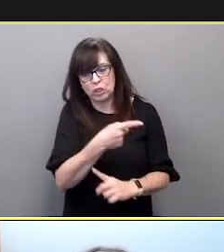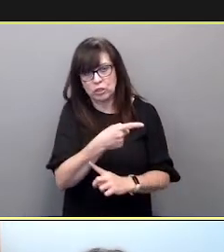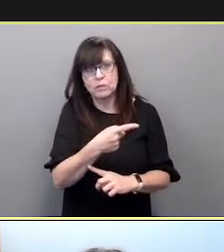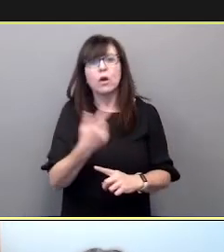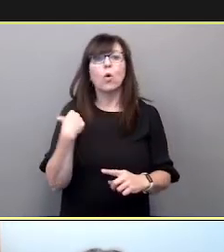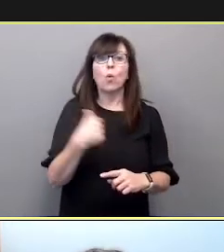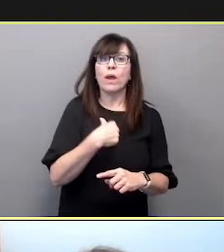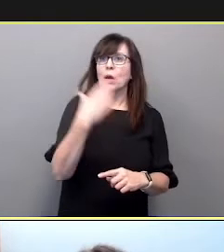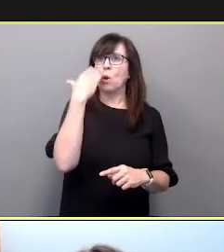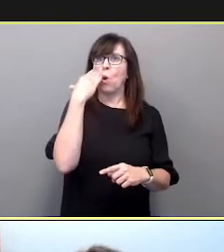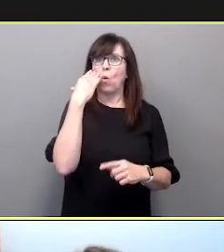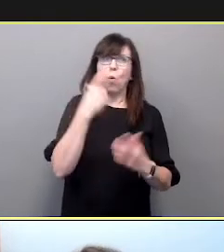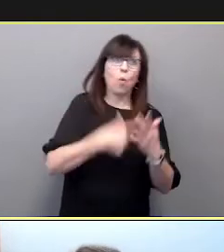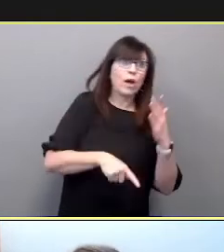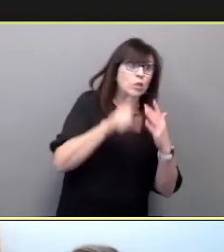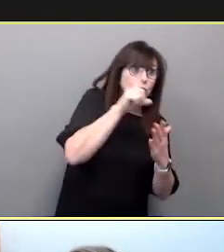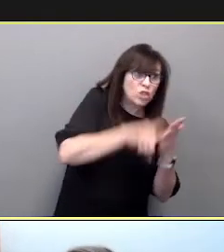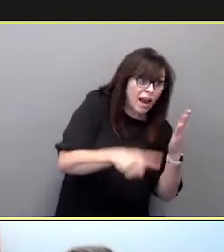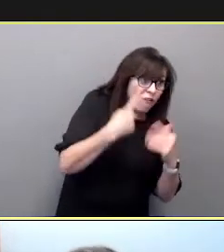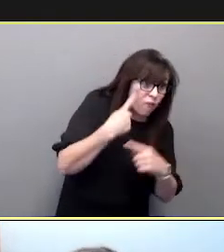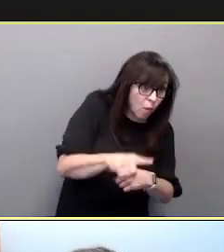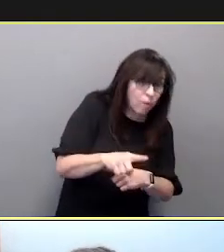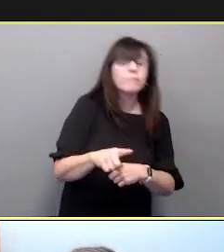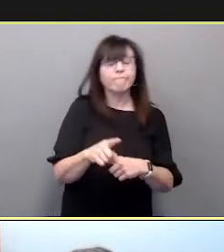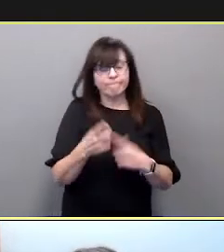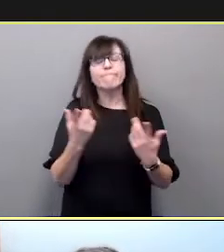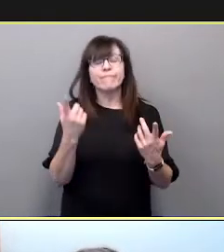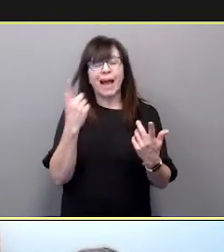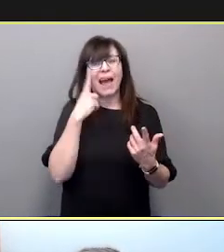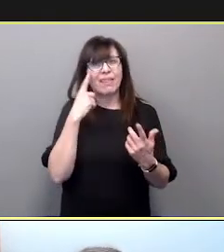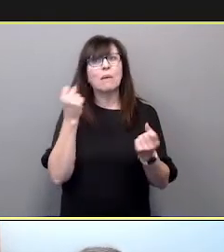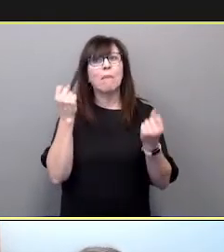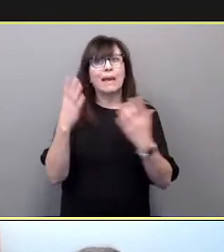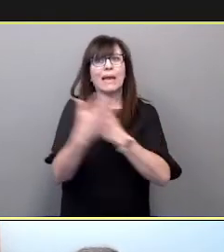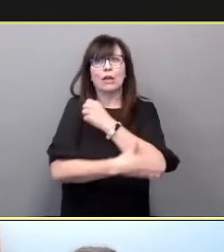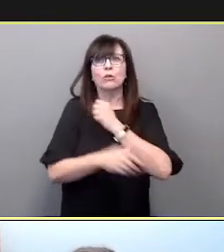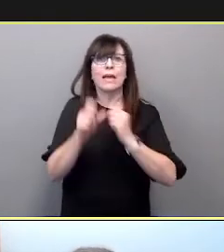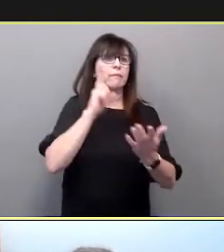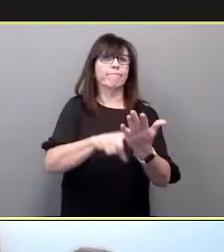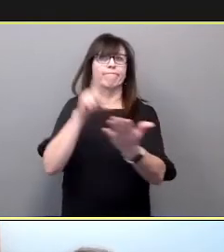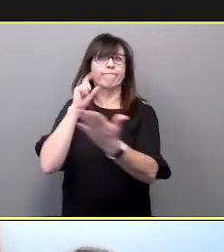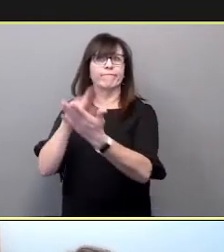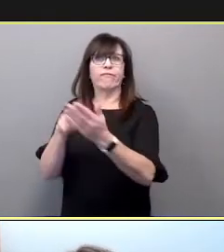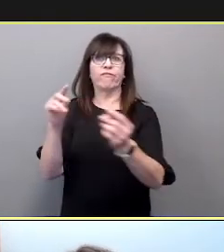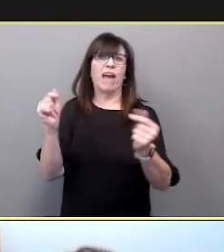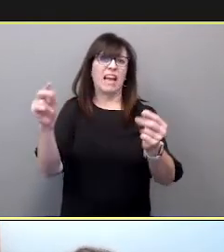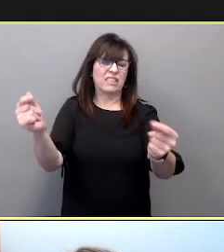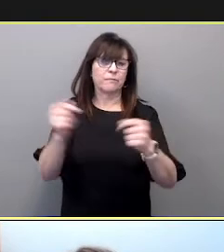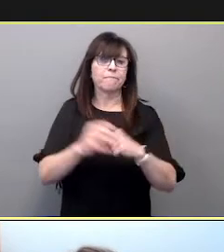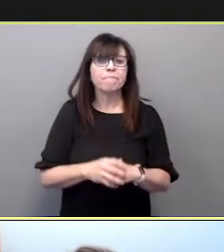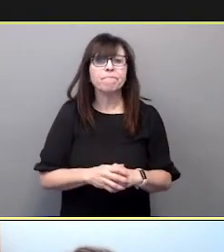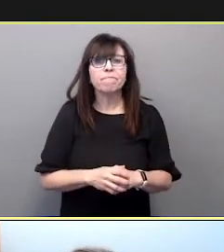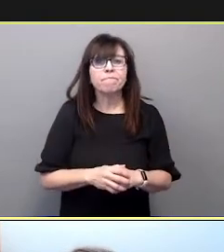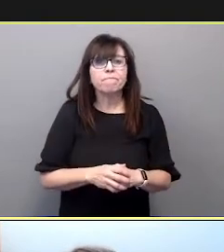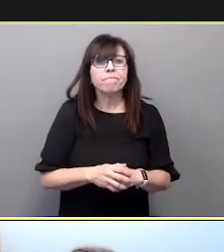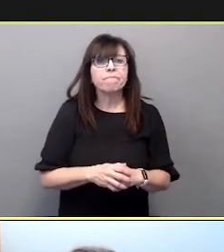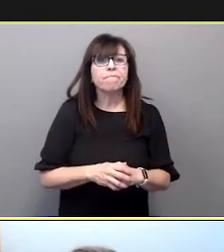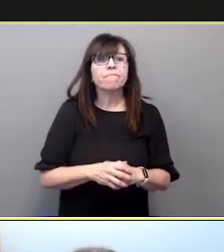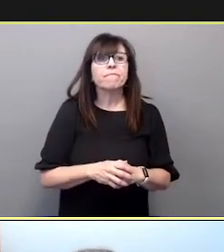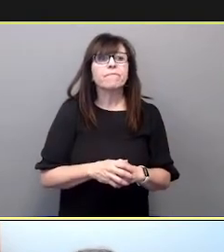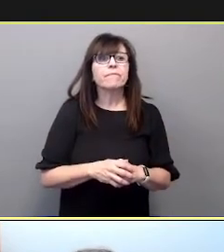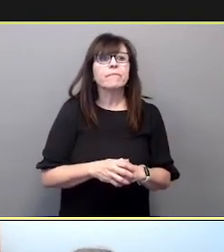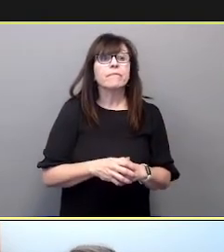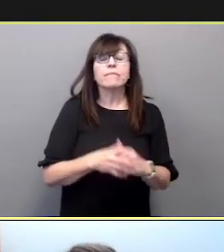to look for it, there are many countries that are able to identify it. What do